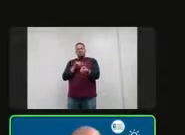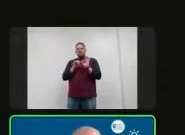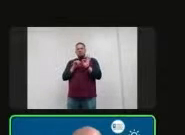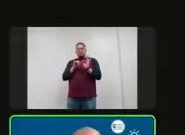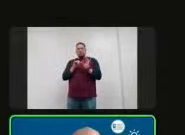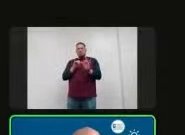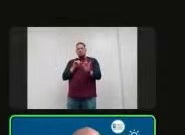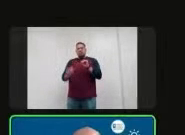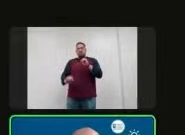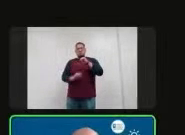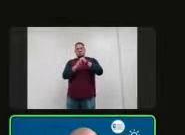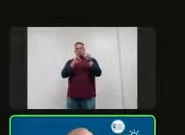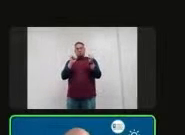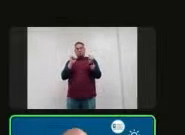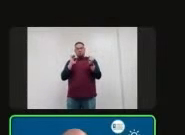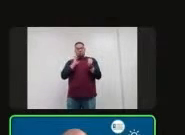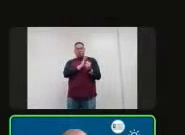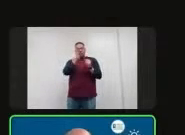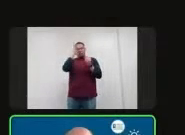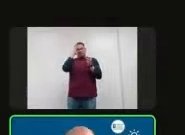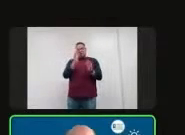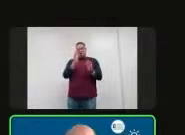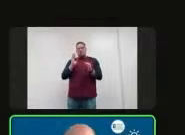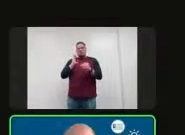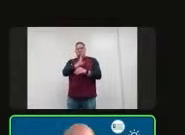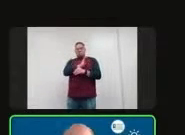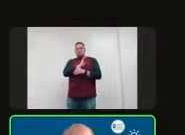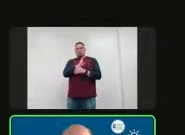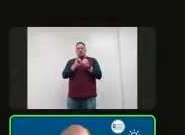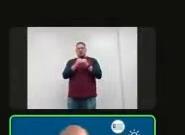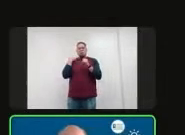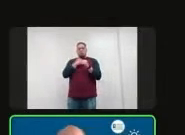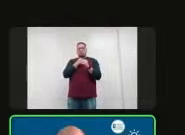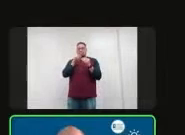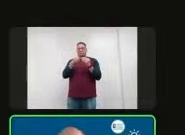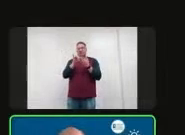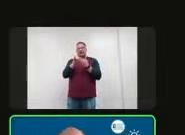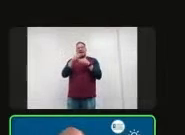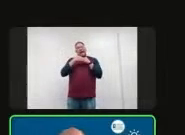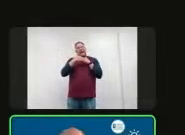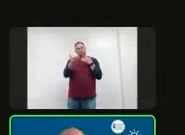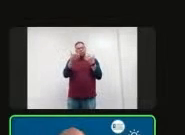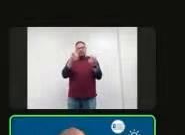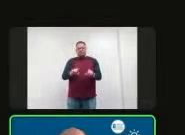upholding the board and decisions of the board piece, and how we talk about it after the fact.